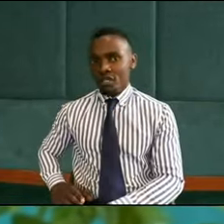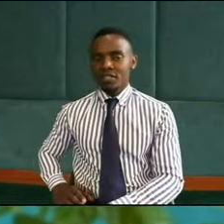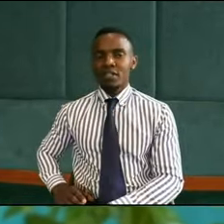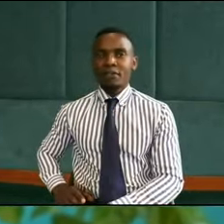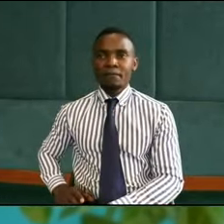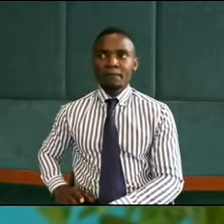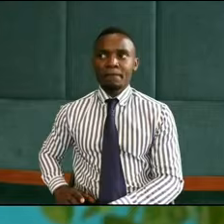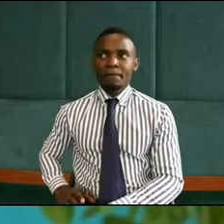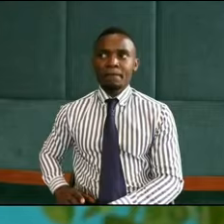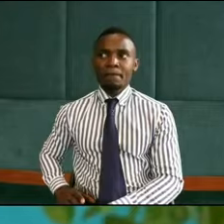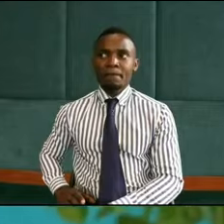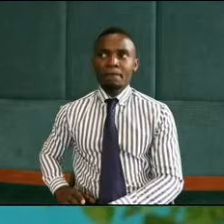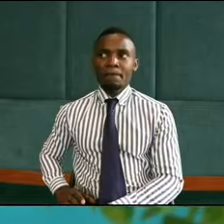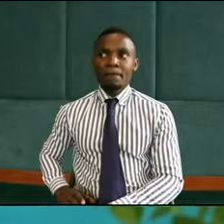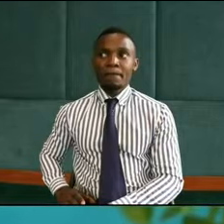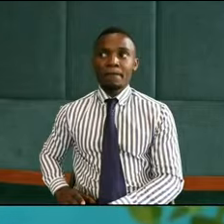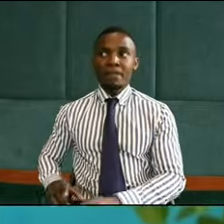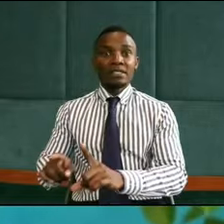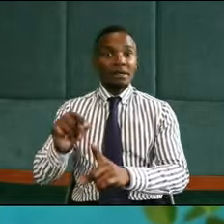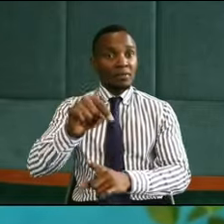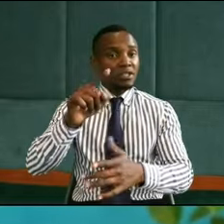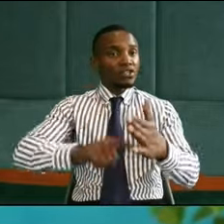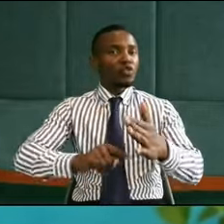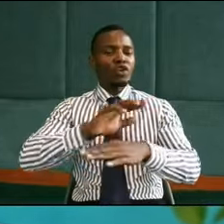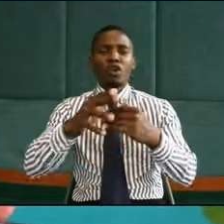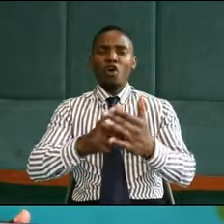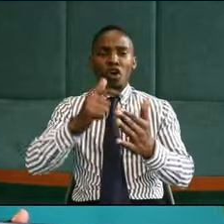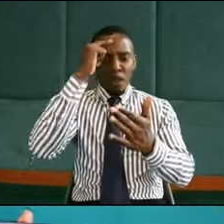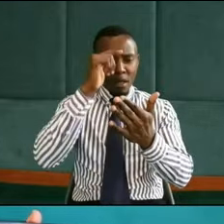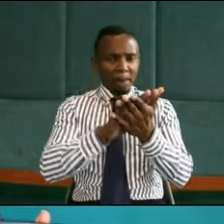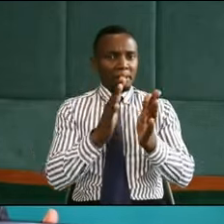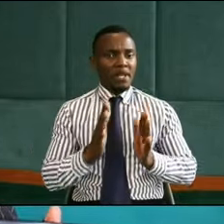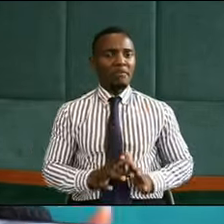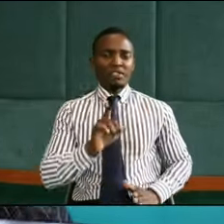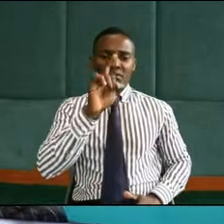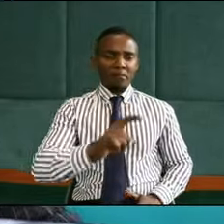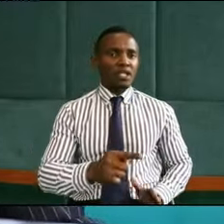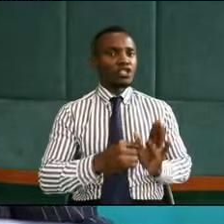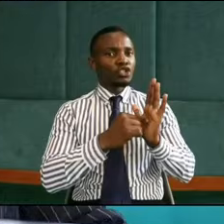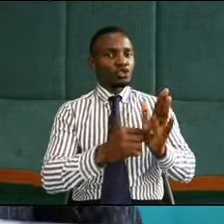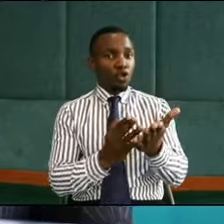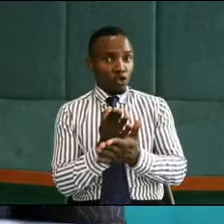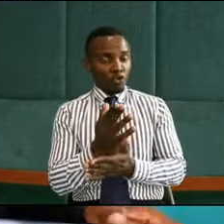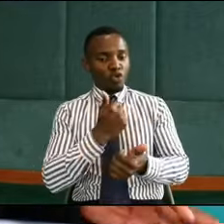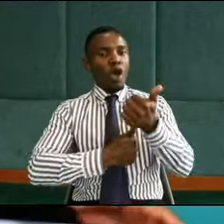of Jesus Christ. It is what every believer has to demonstrate by our action,